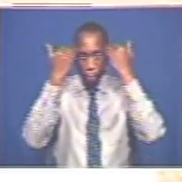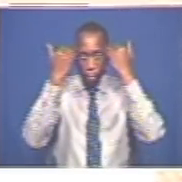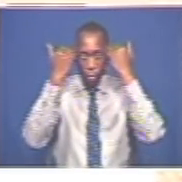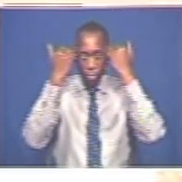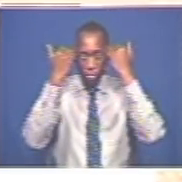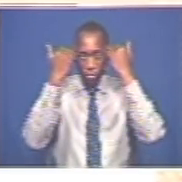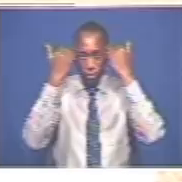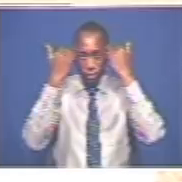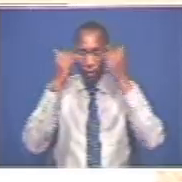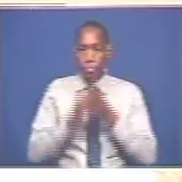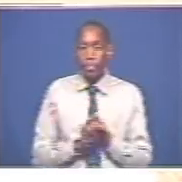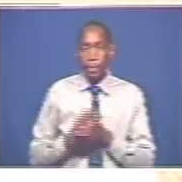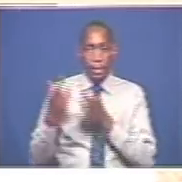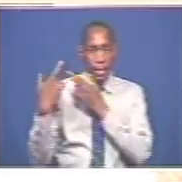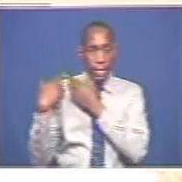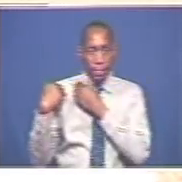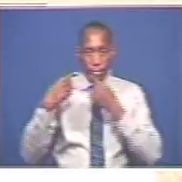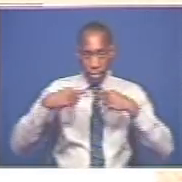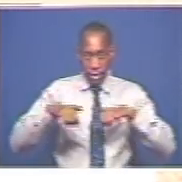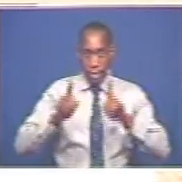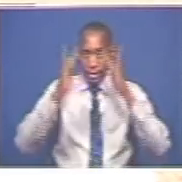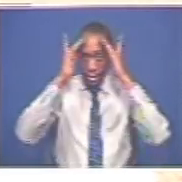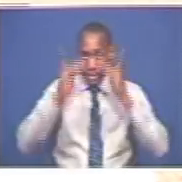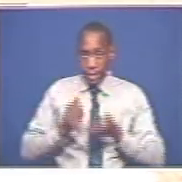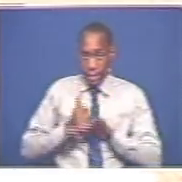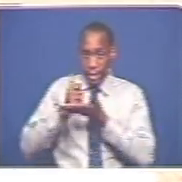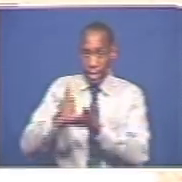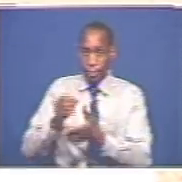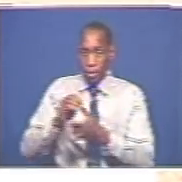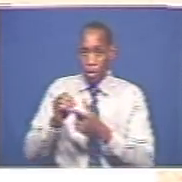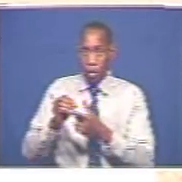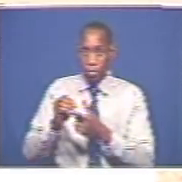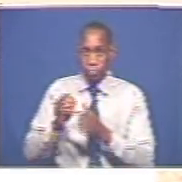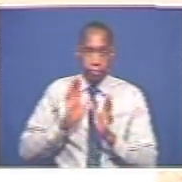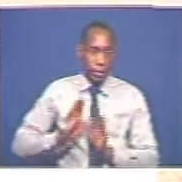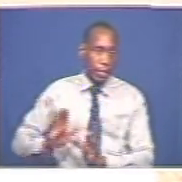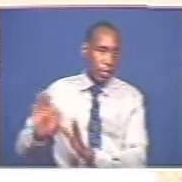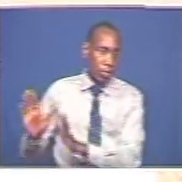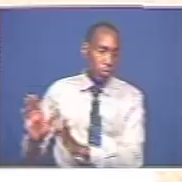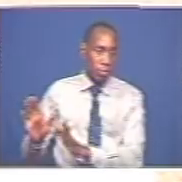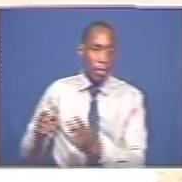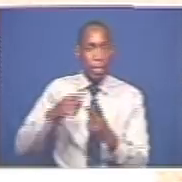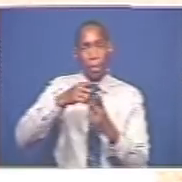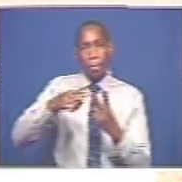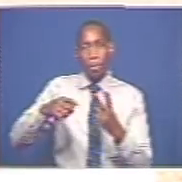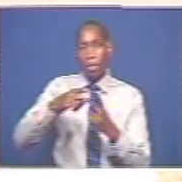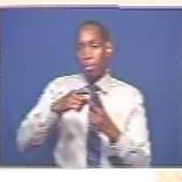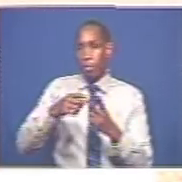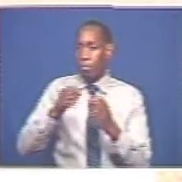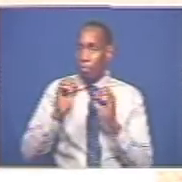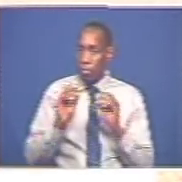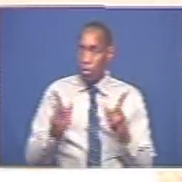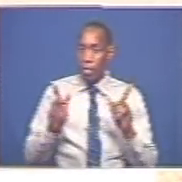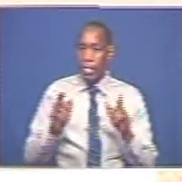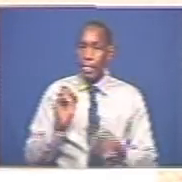mm-hmm. it's up to you to resolve to help yeah. or to walk away. And either is okay. If